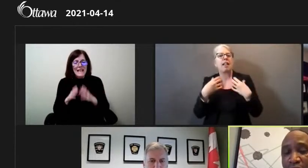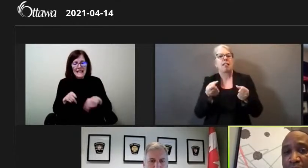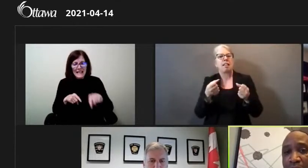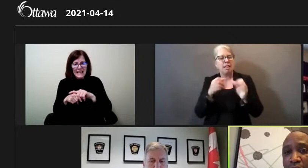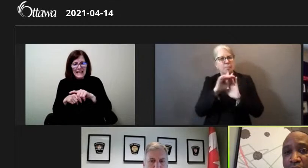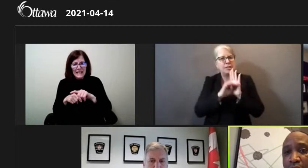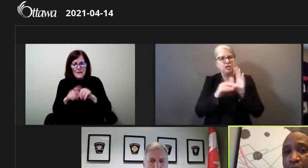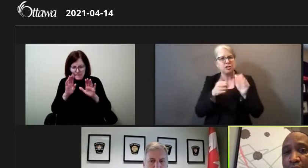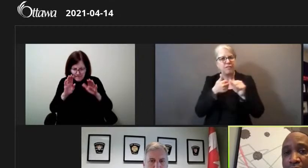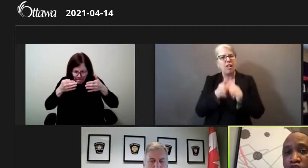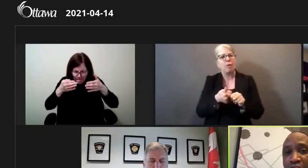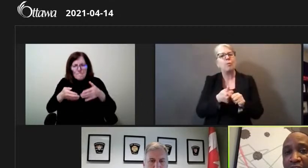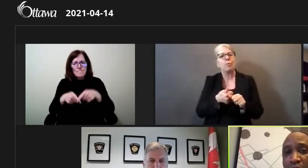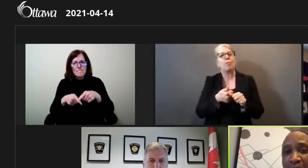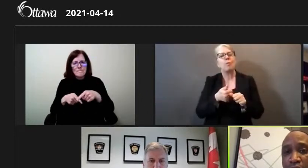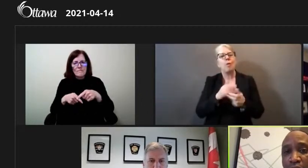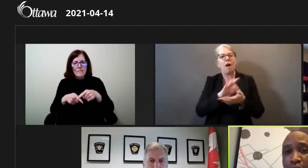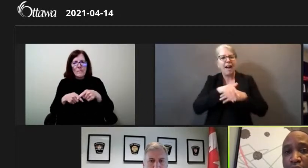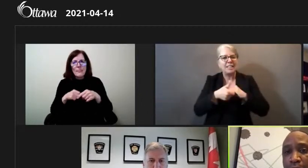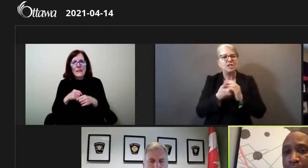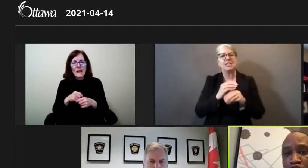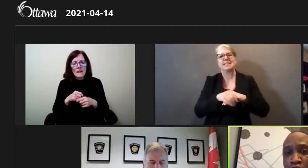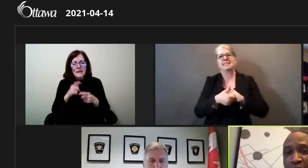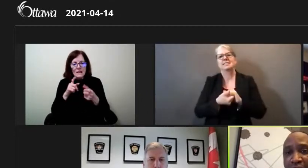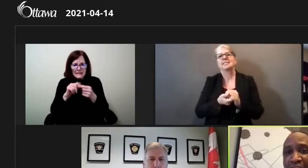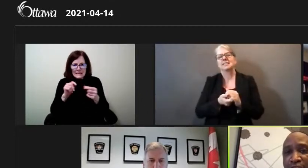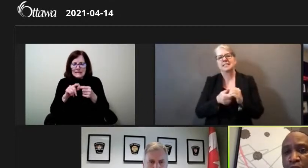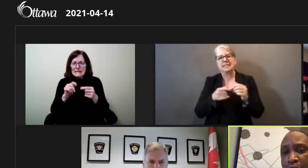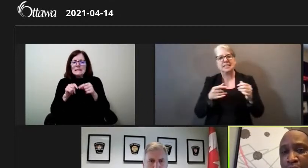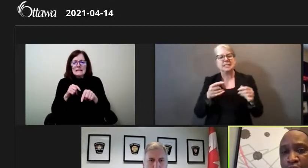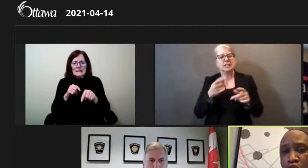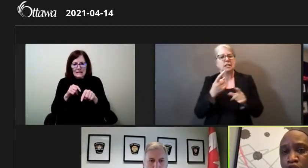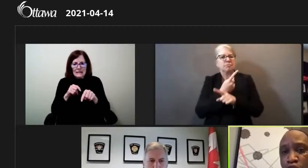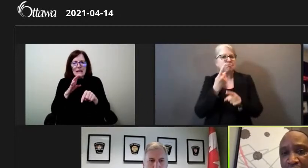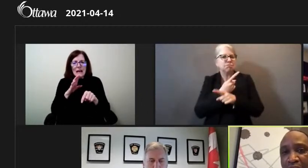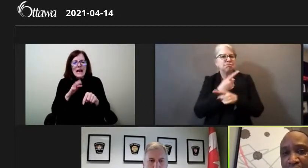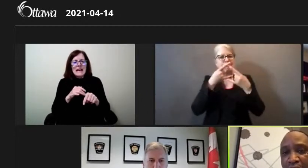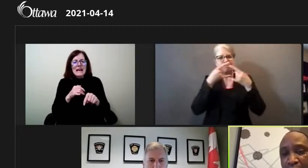maintained around hygiene, around ensuring that